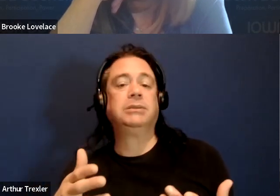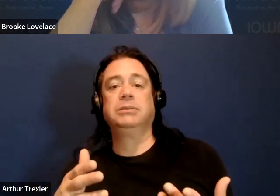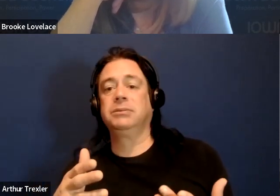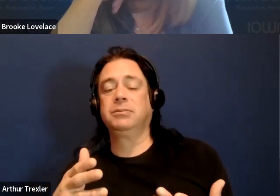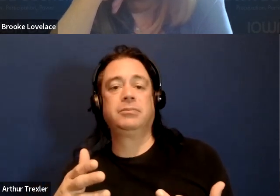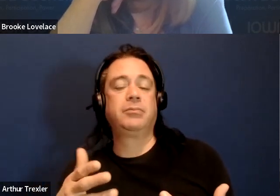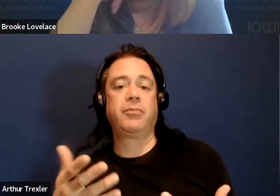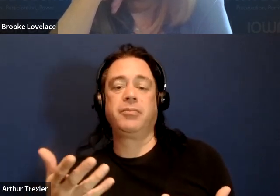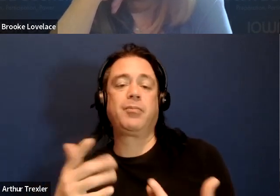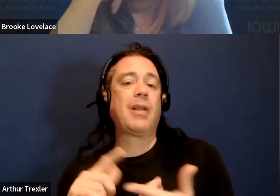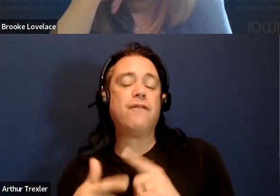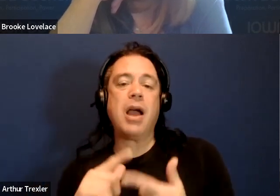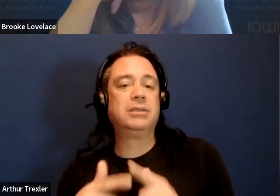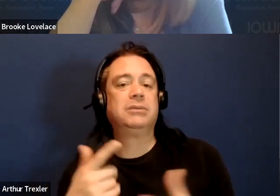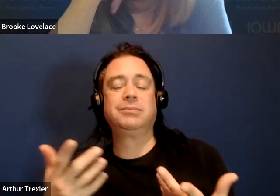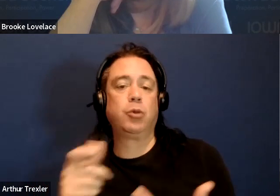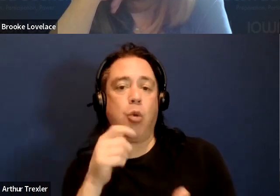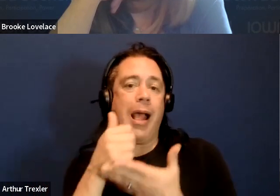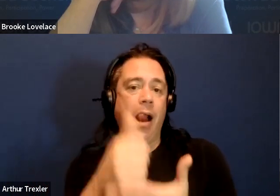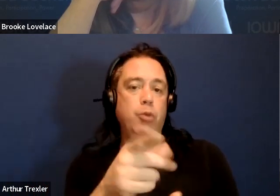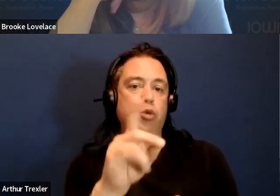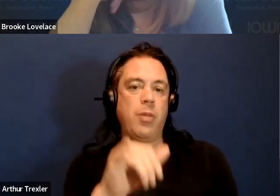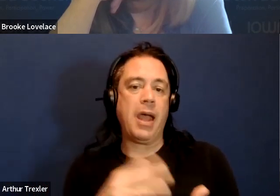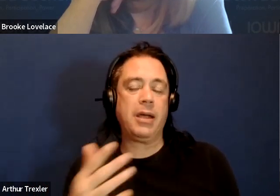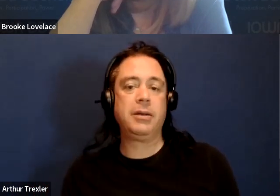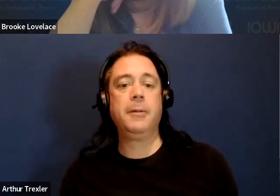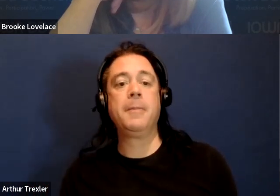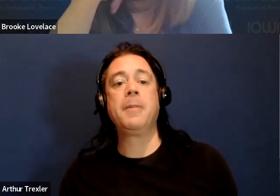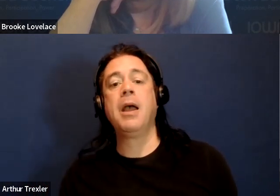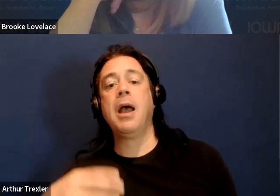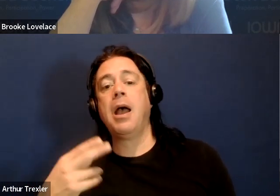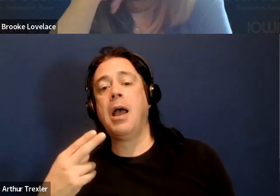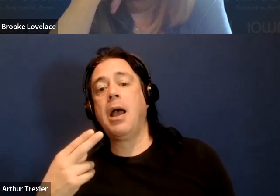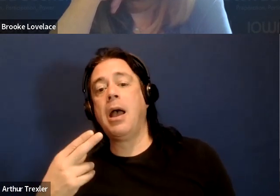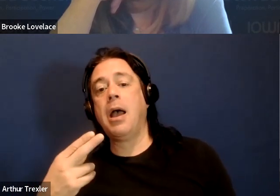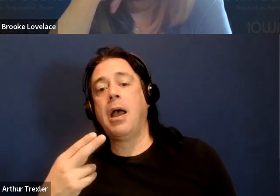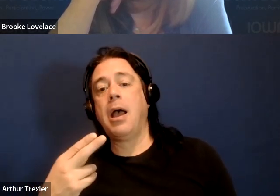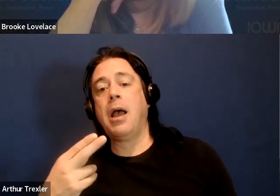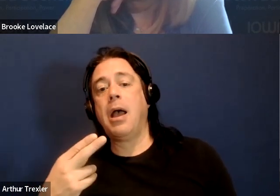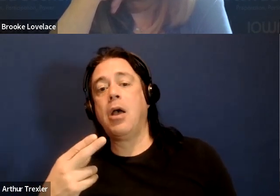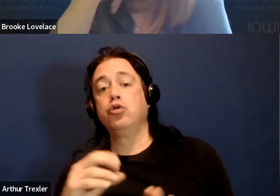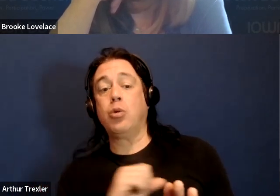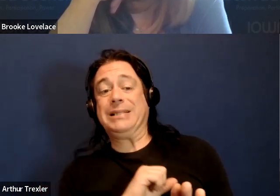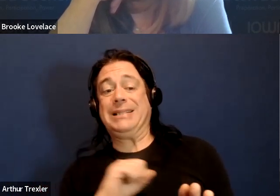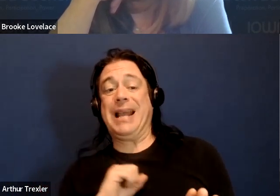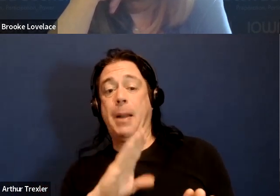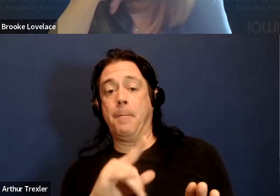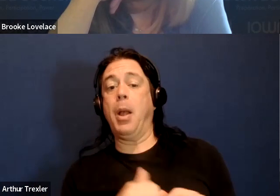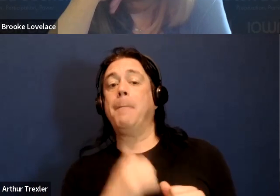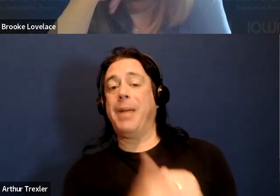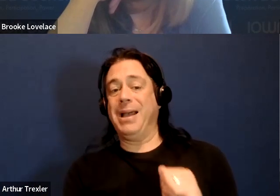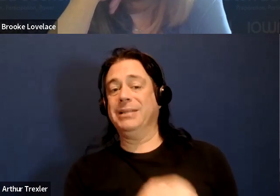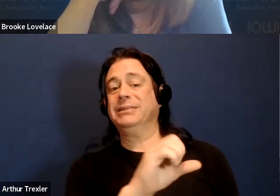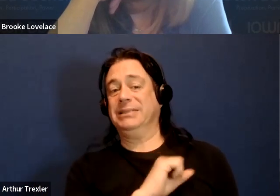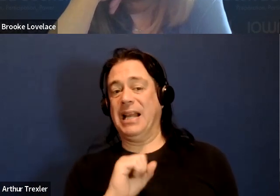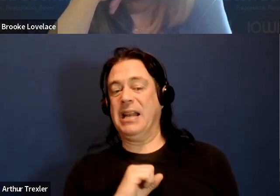or a friend help you do that. The House bill, so the Senate bill has passed the Senate and